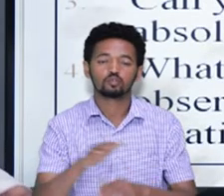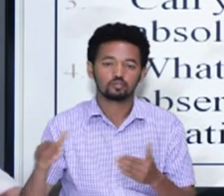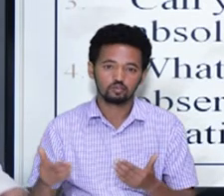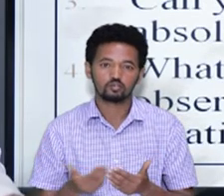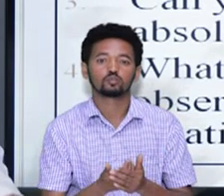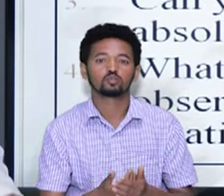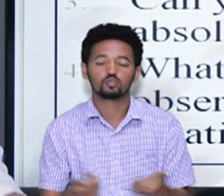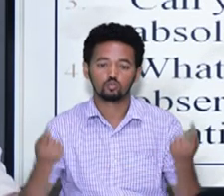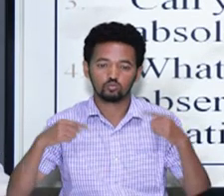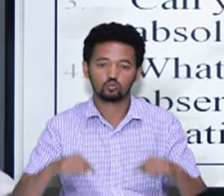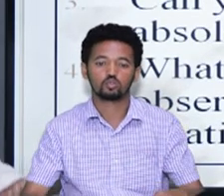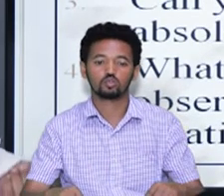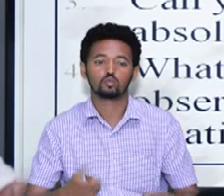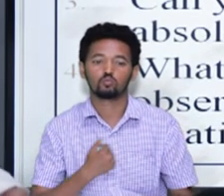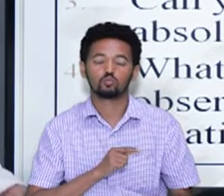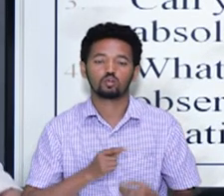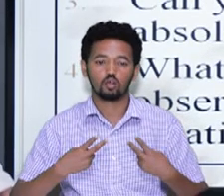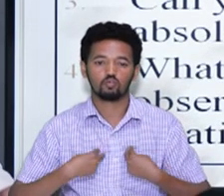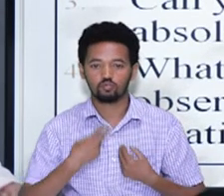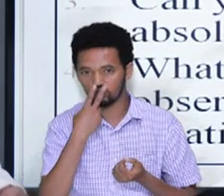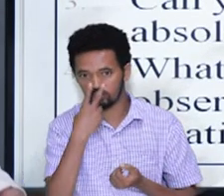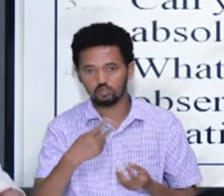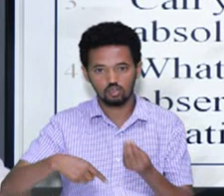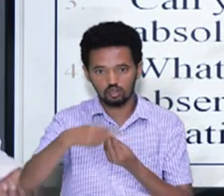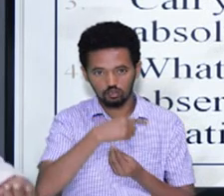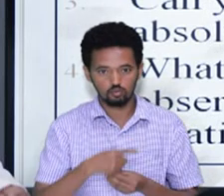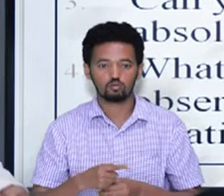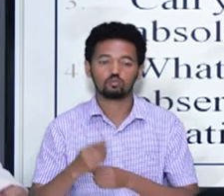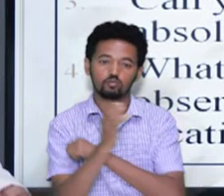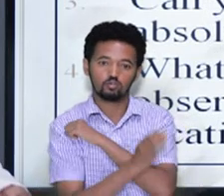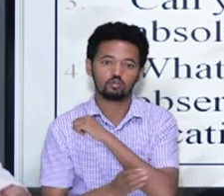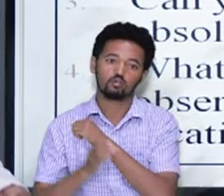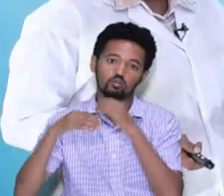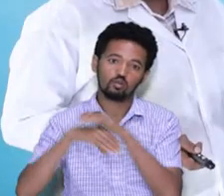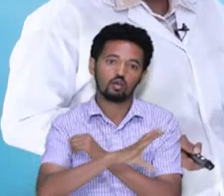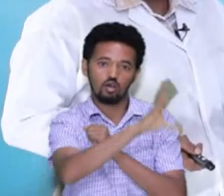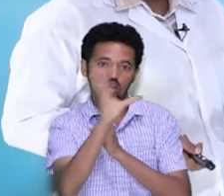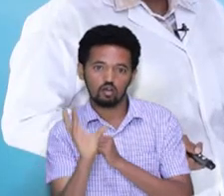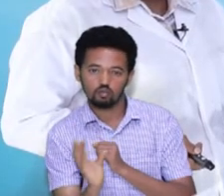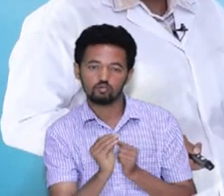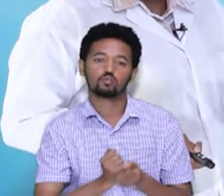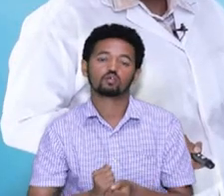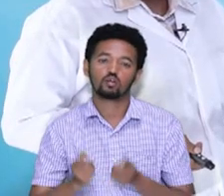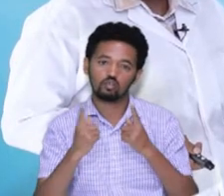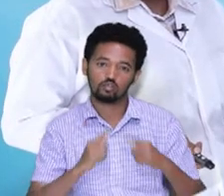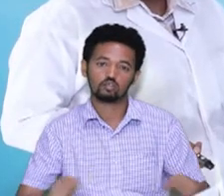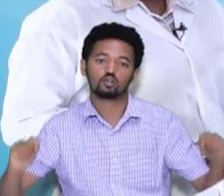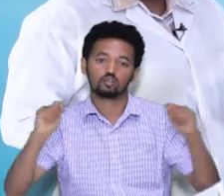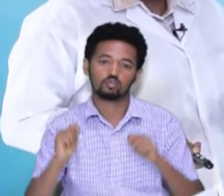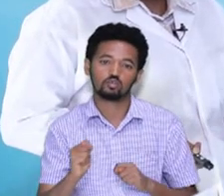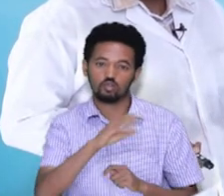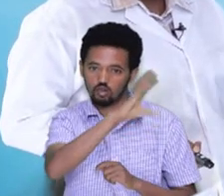Generally, today we have seen about location of Africa, relief structure of